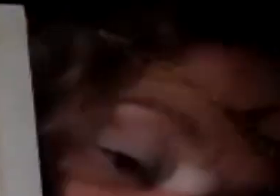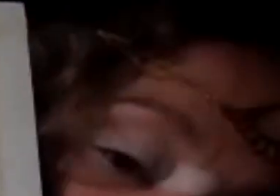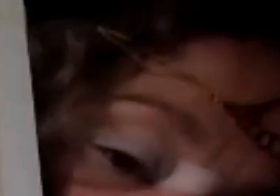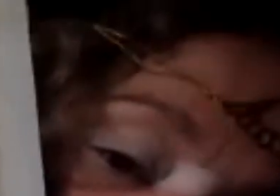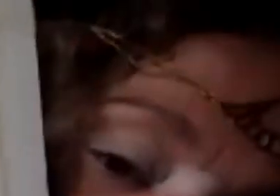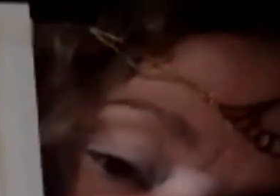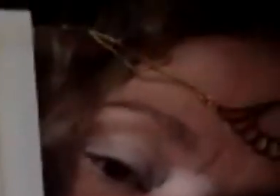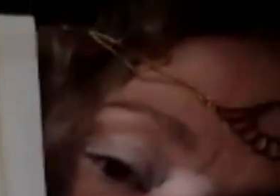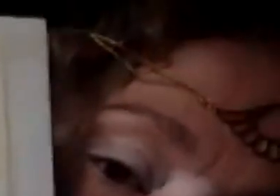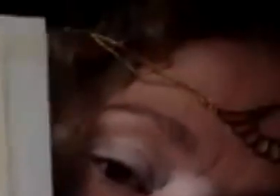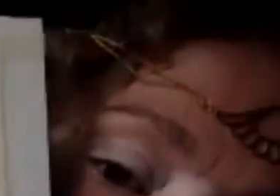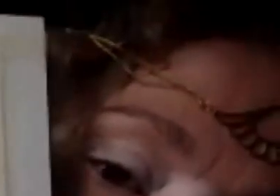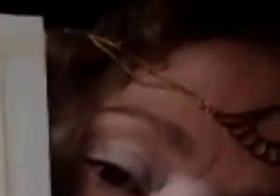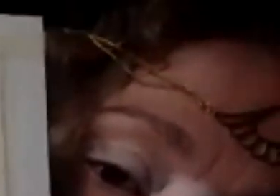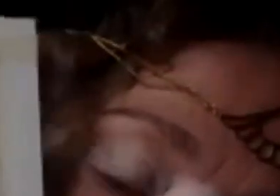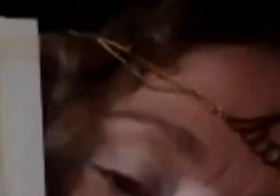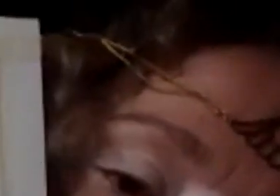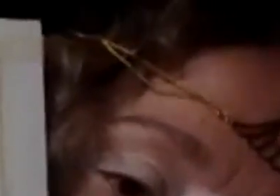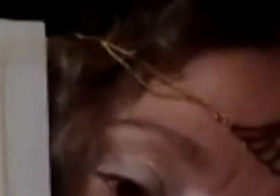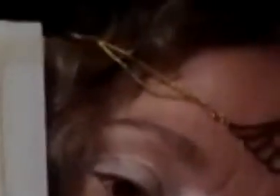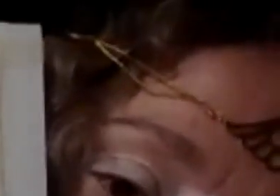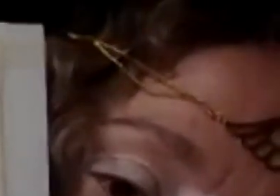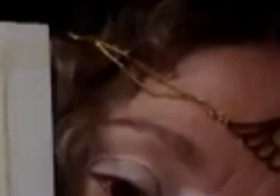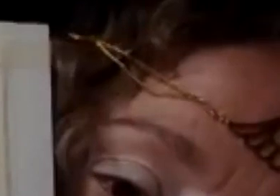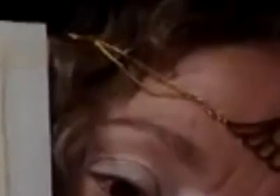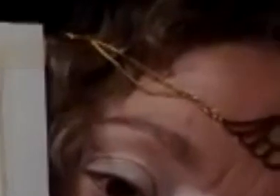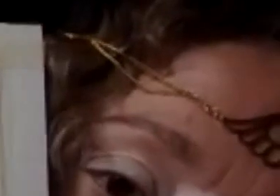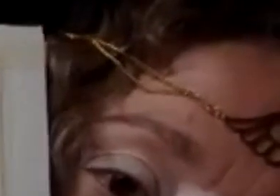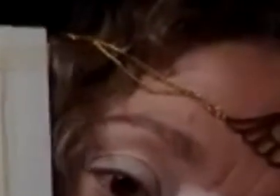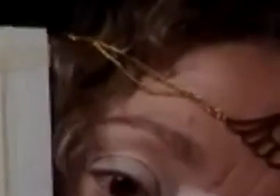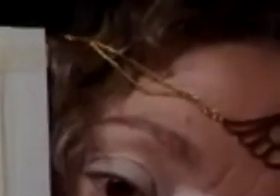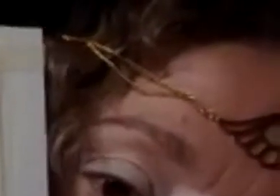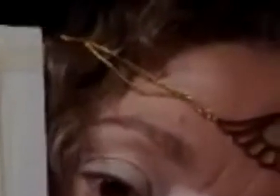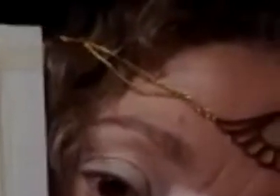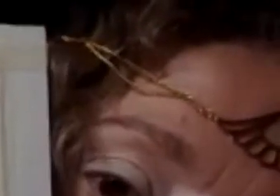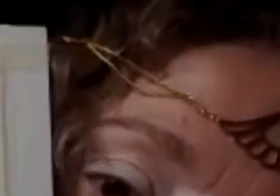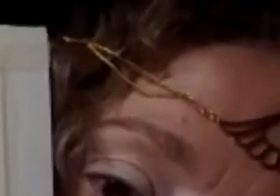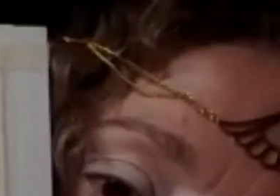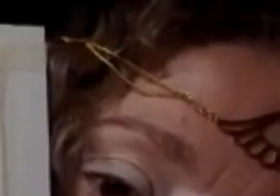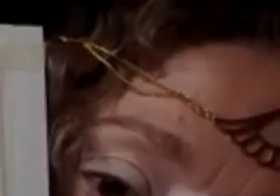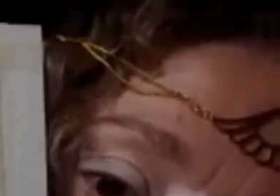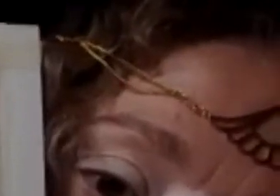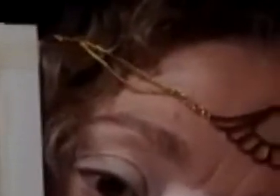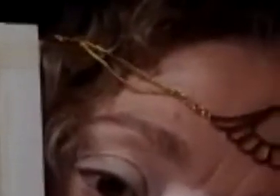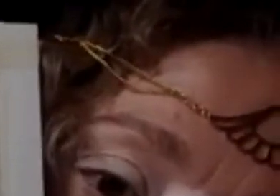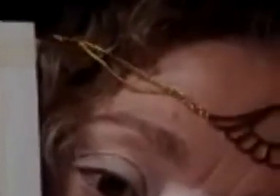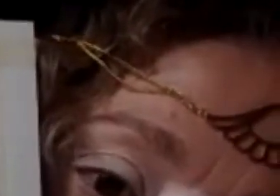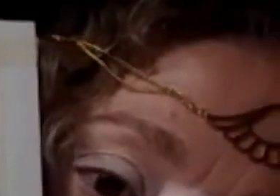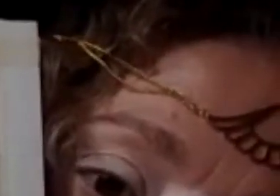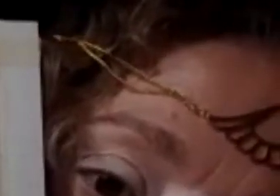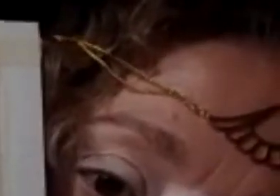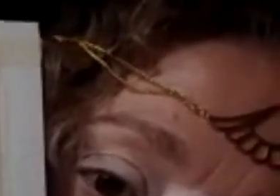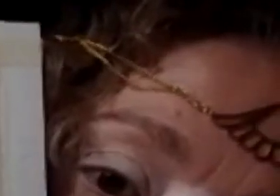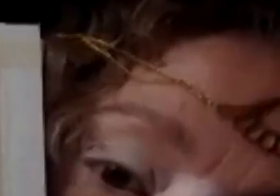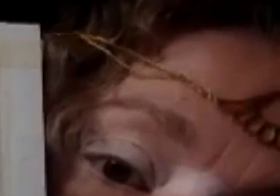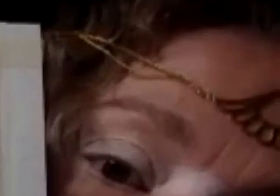Okay, that's today. That was just from this thing tonight. We saw when it was blank and you first had just the purple and the